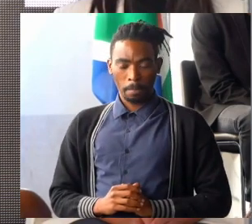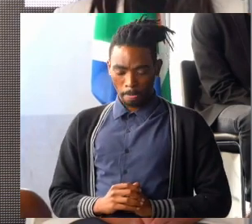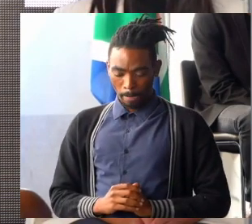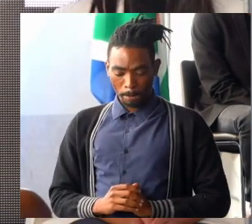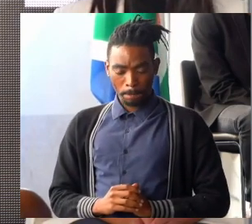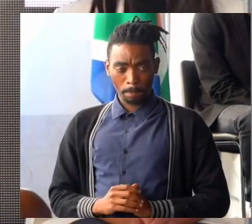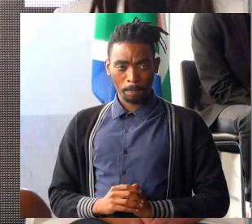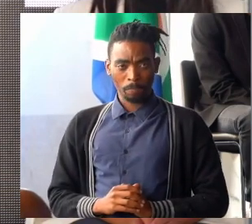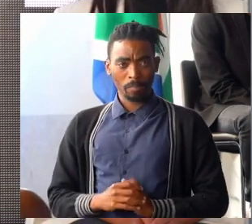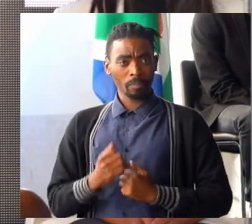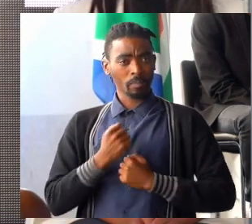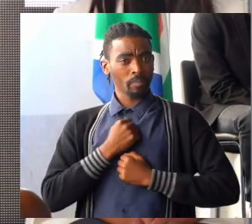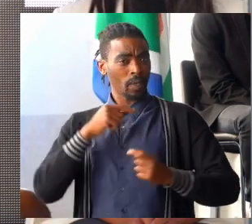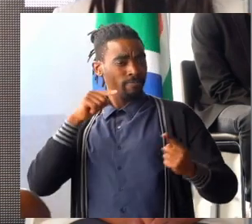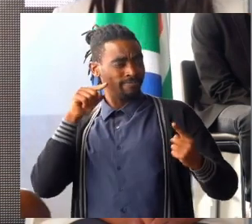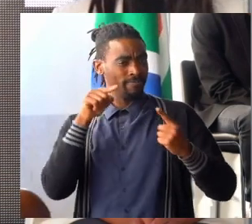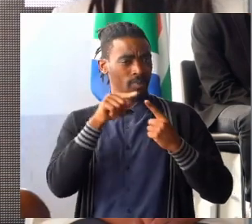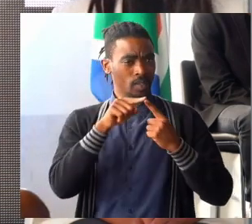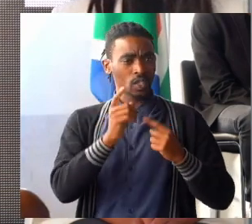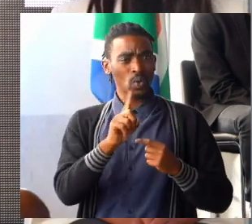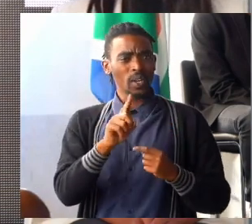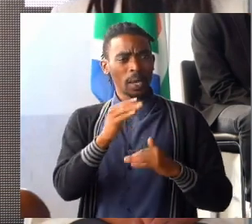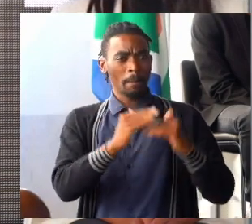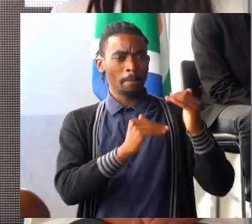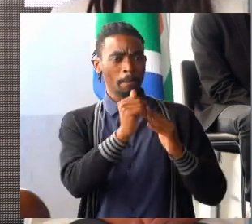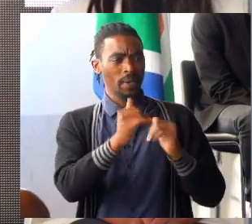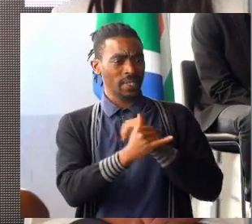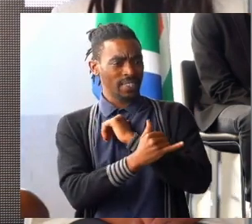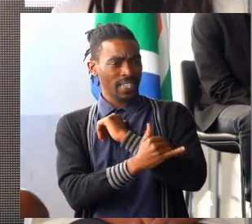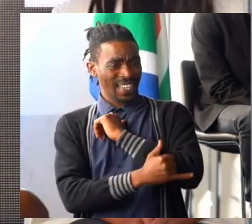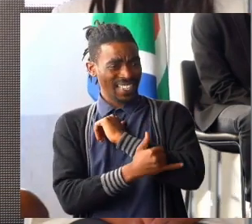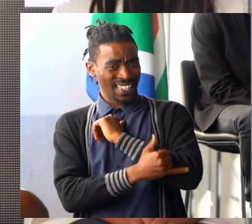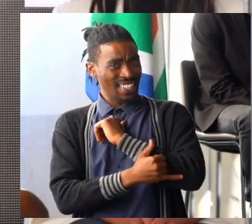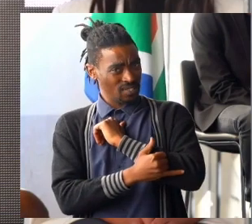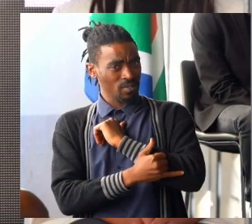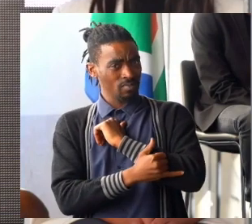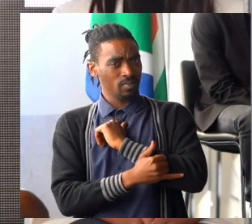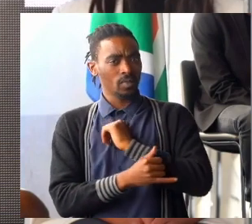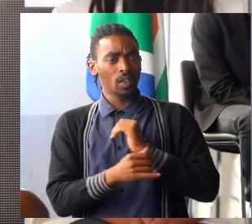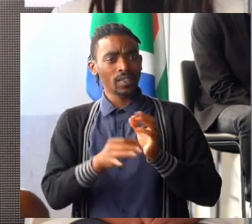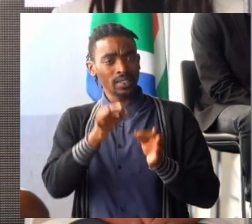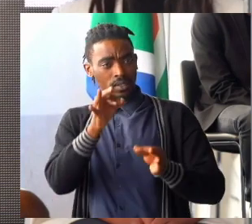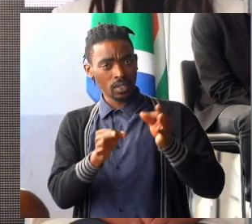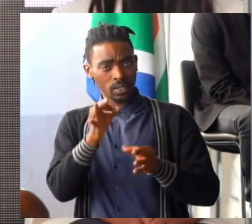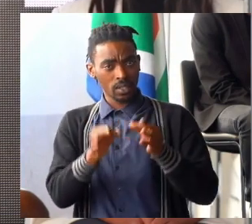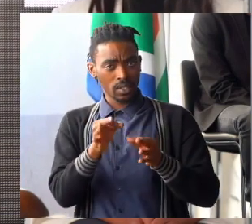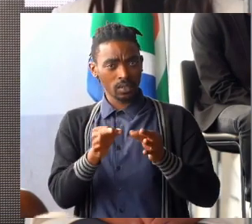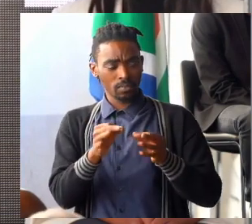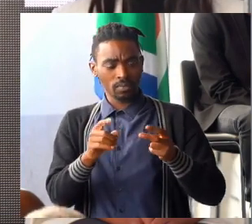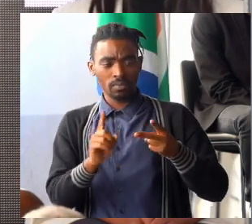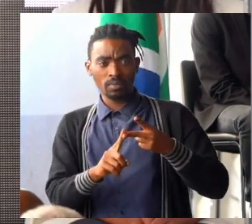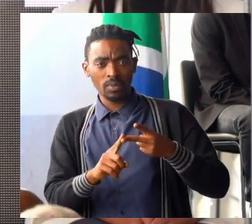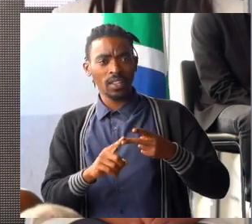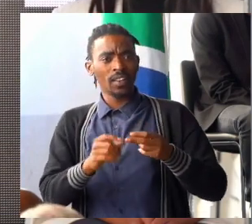Our goal is to build a country based on the principles of justice,